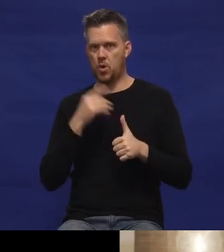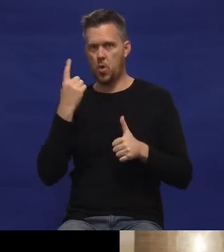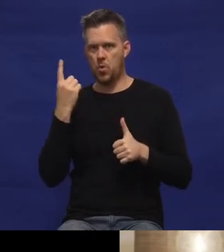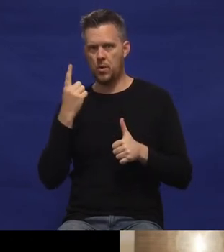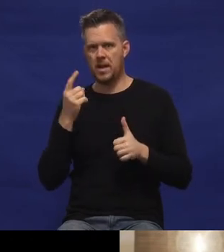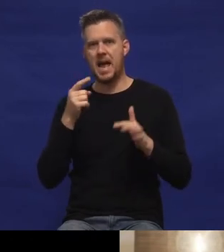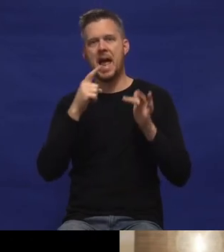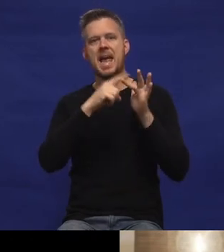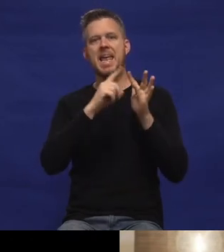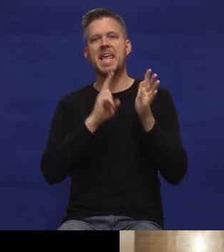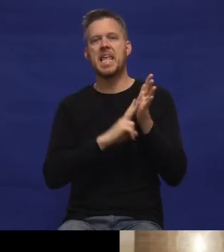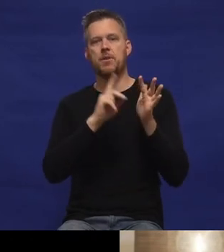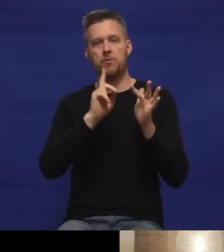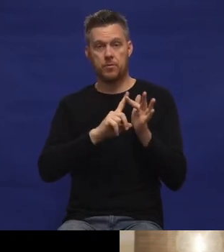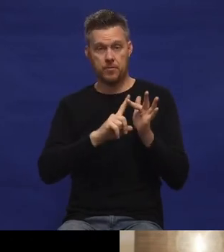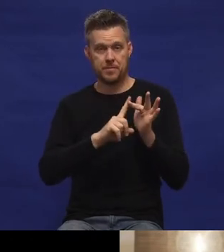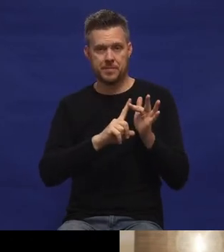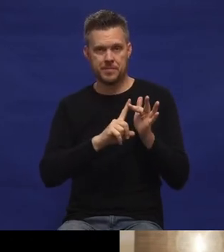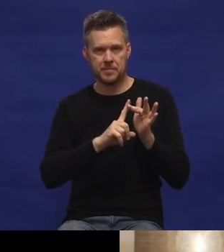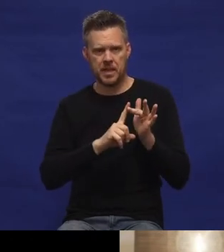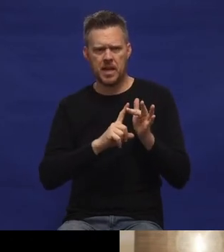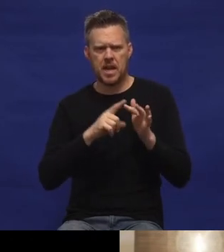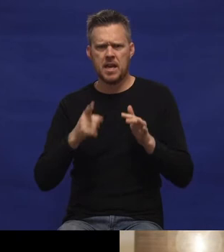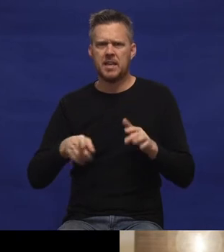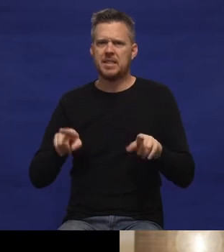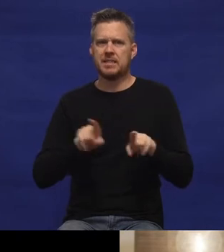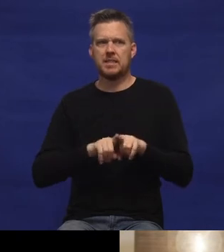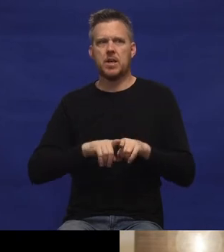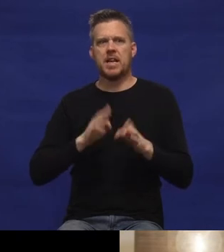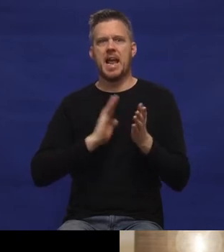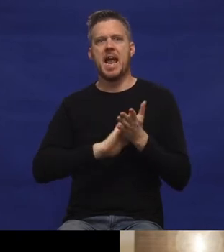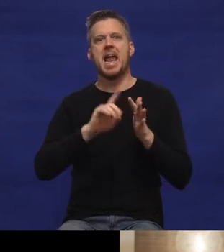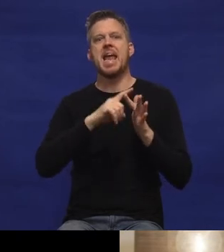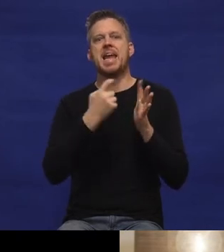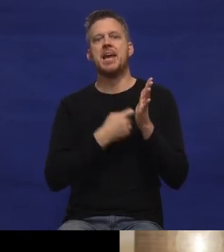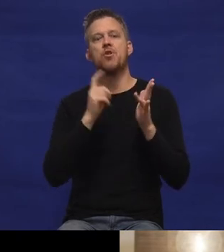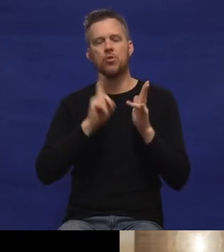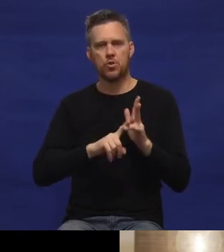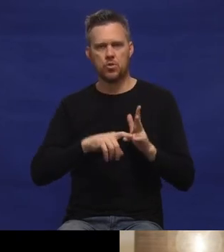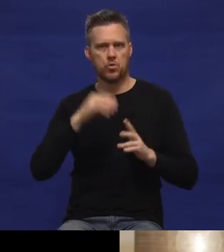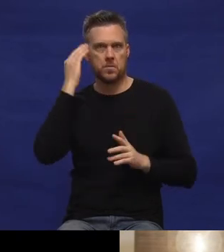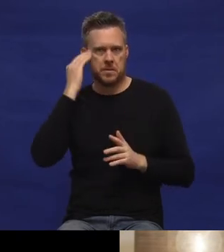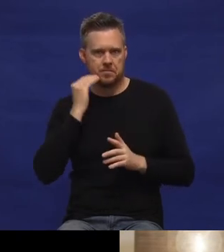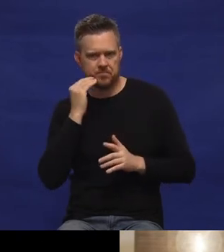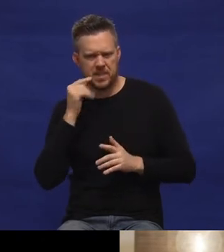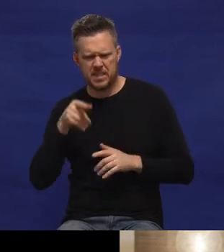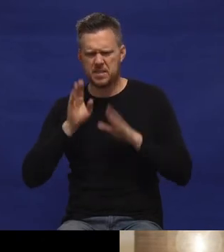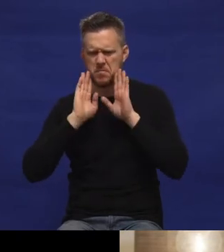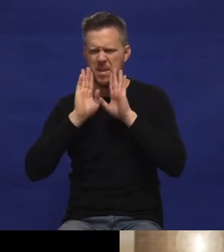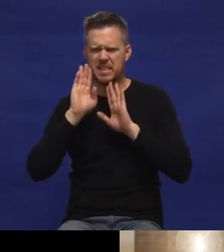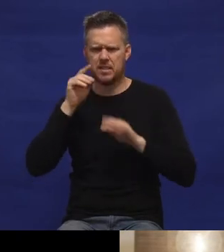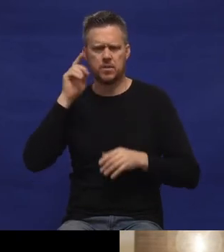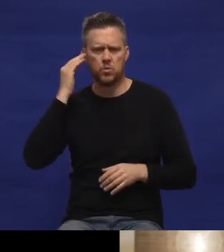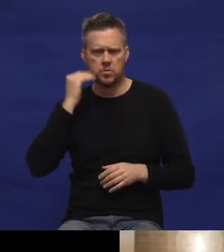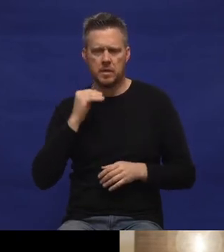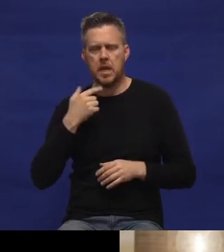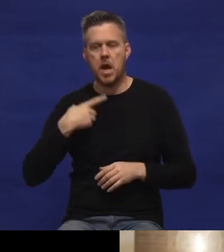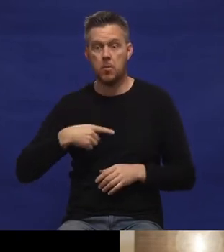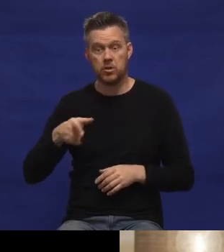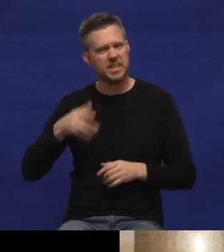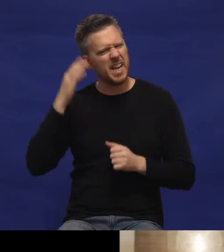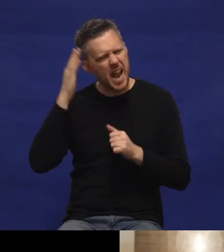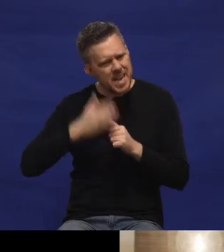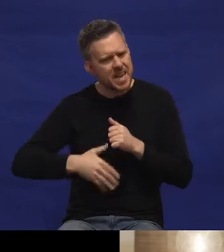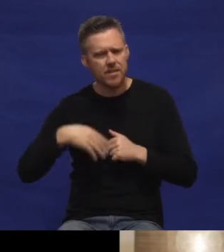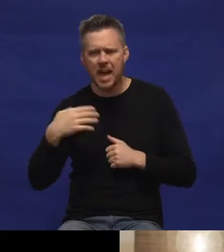be Eve. Now, Eve is such a heroine. She is such an amazing girl because, well, she'd